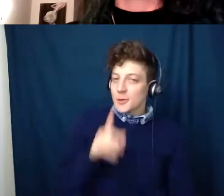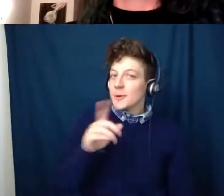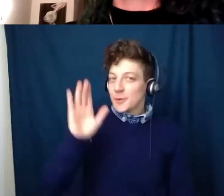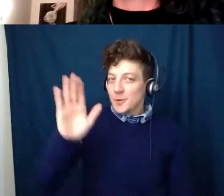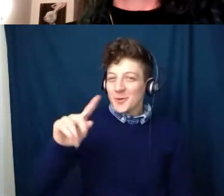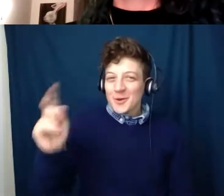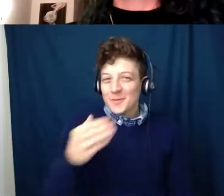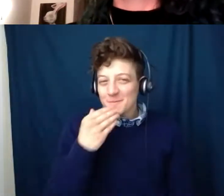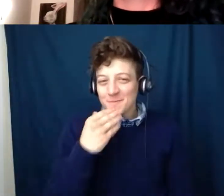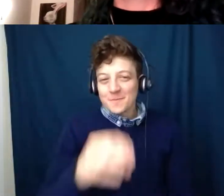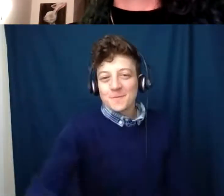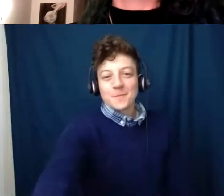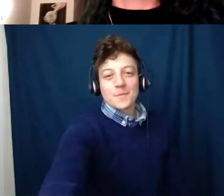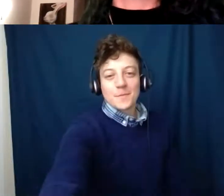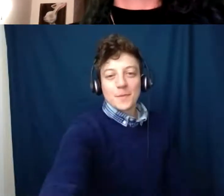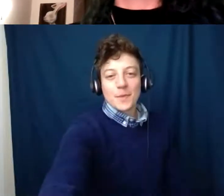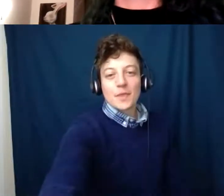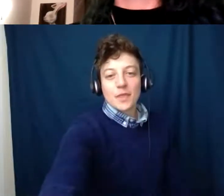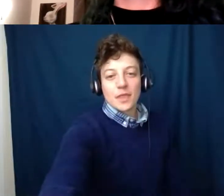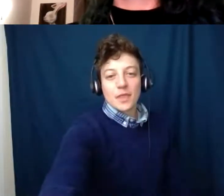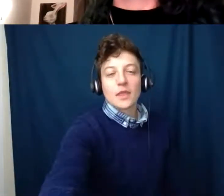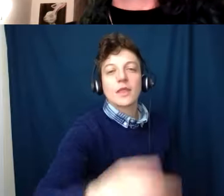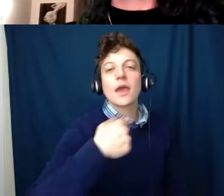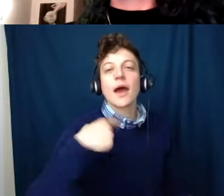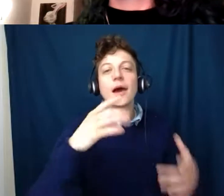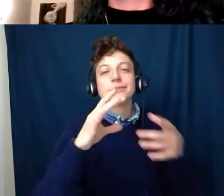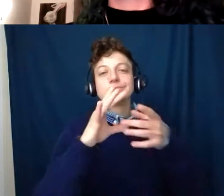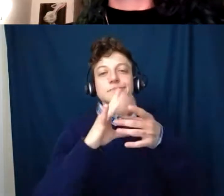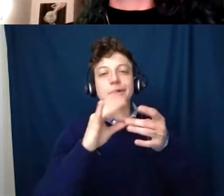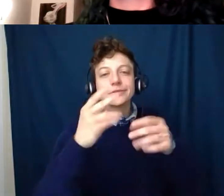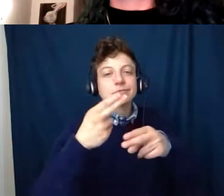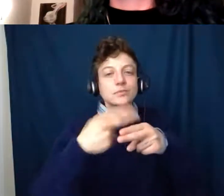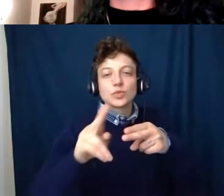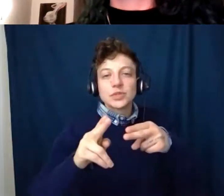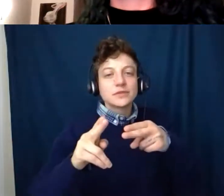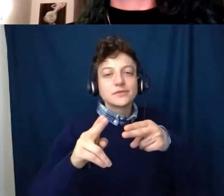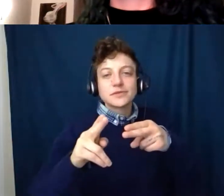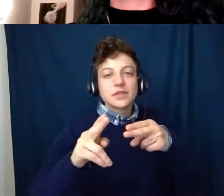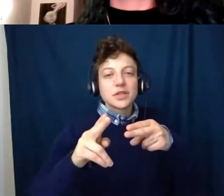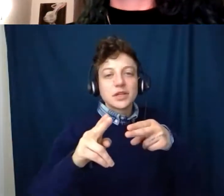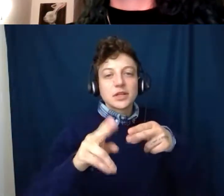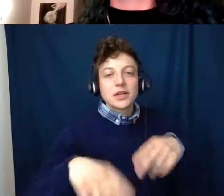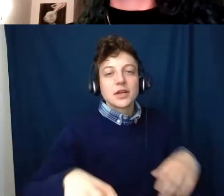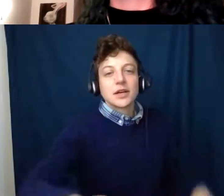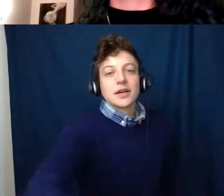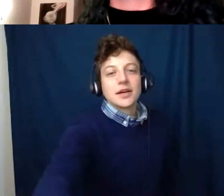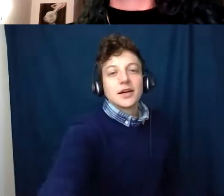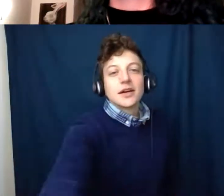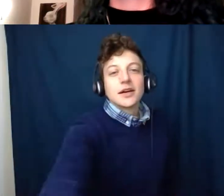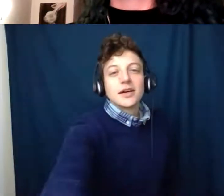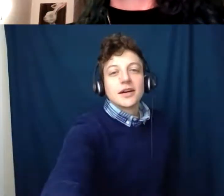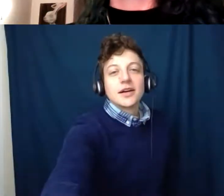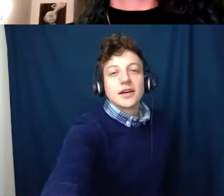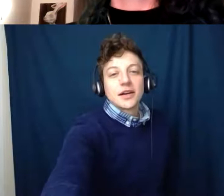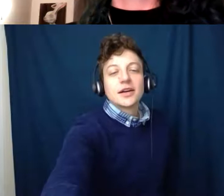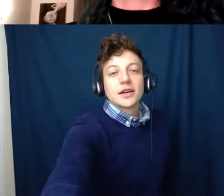Kathy. So I think I mentioned kind of briefly in the talk, so kind of the gold standard or so of treatment